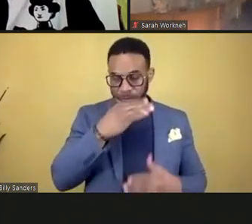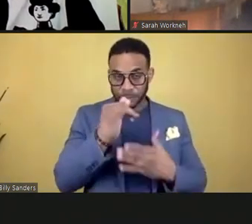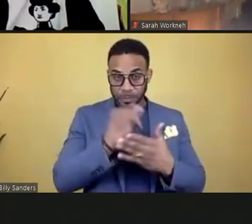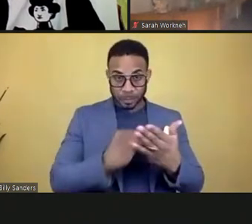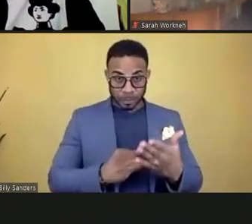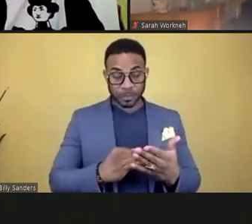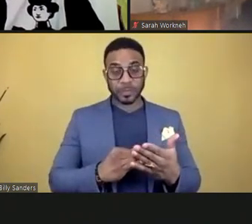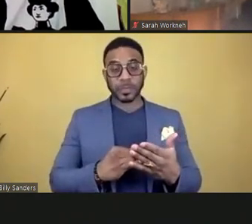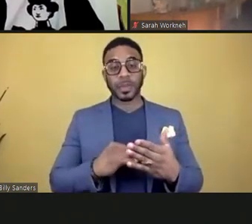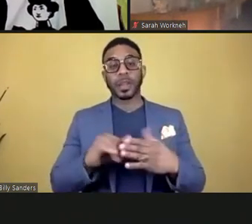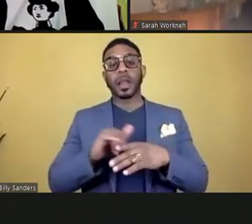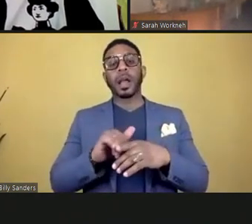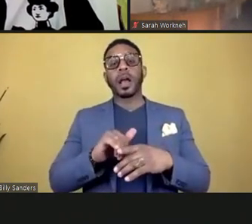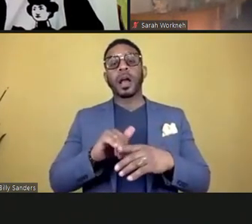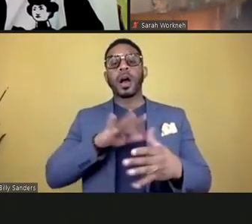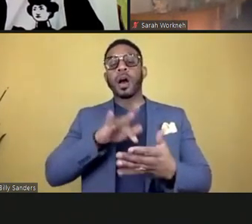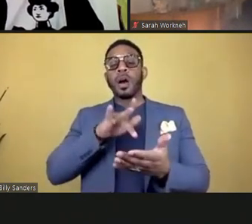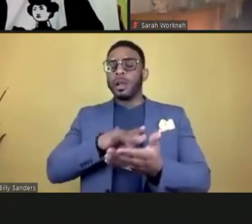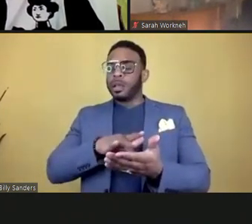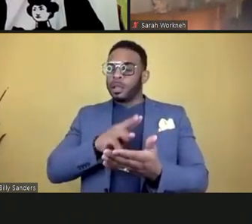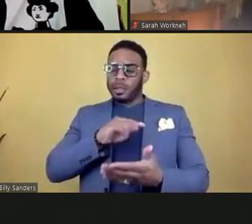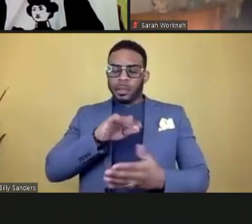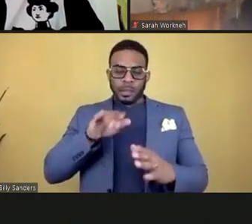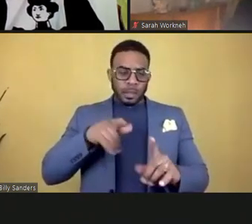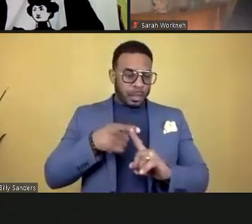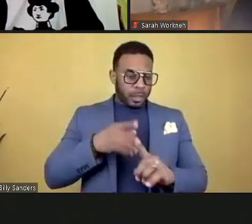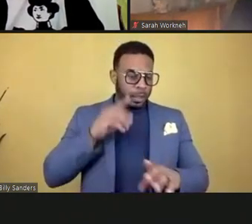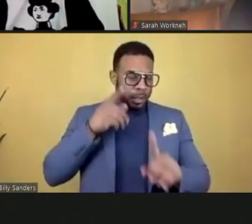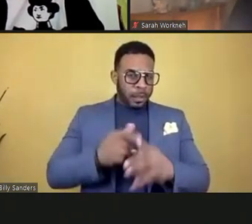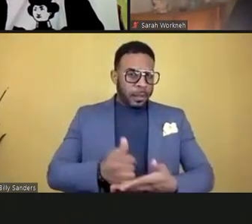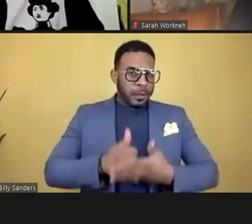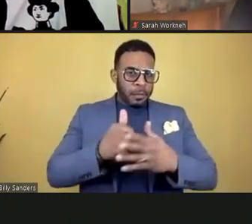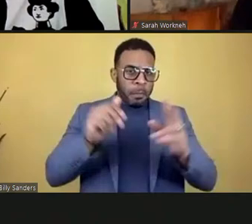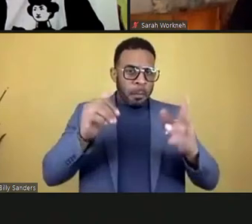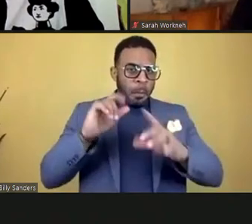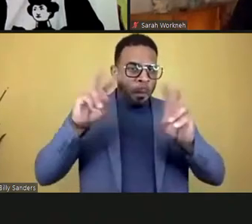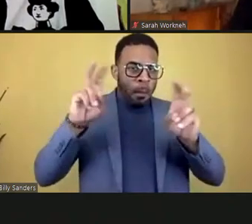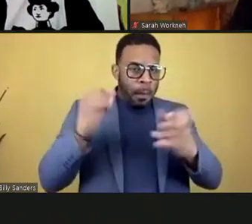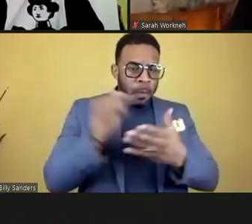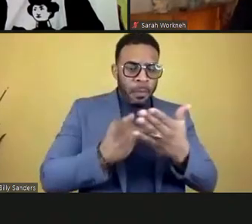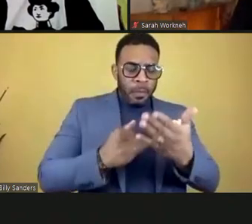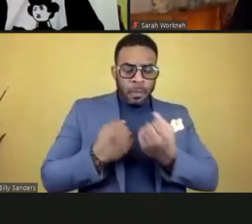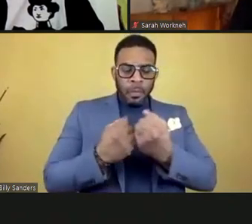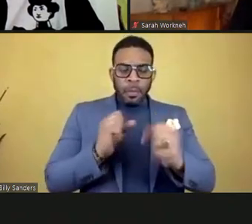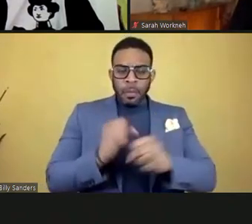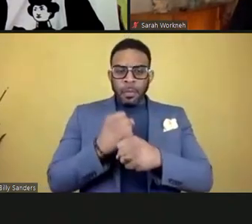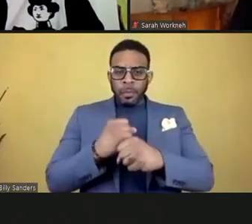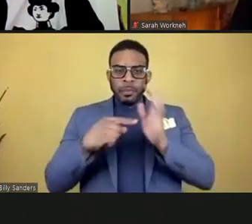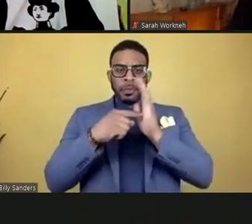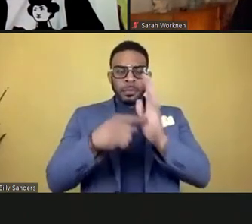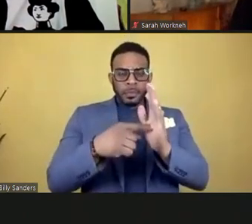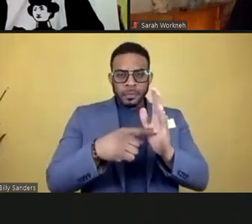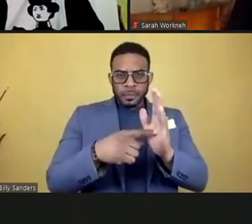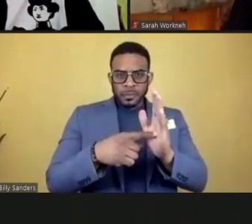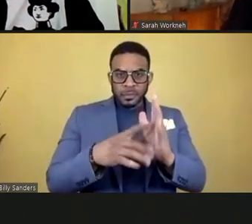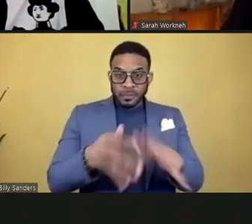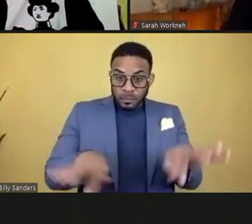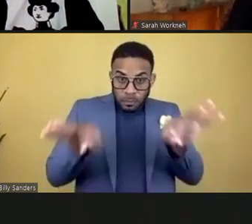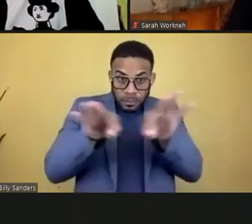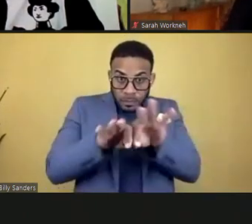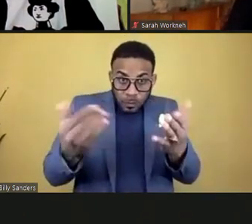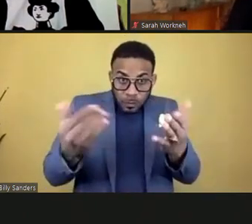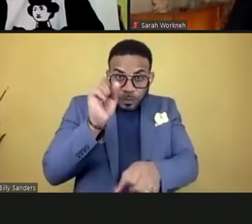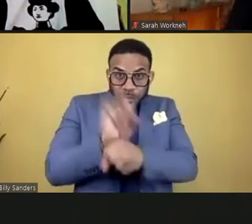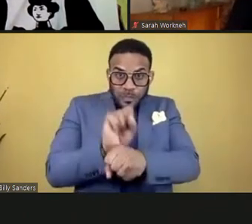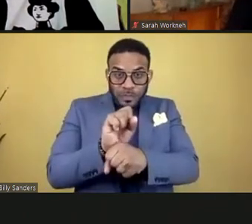residencies are core to Mass MoCA's mission to, quote, help artists and their supporters create and show important new